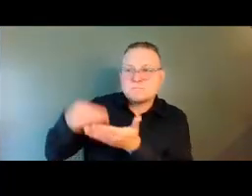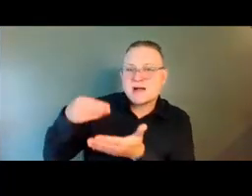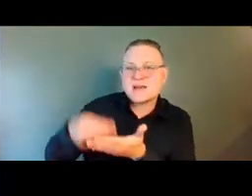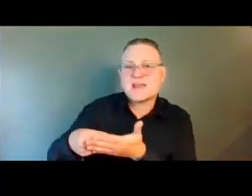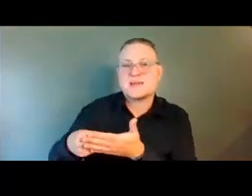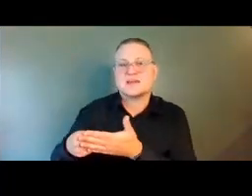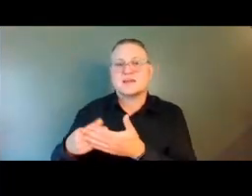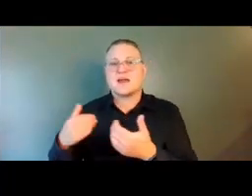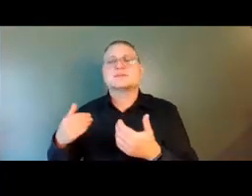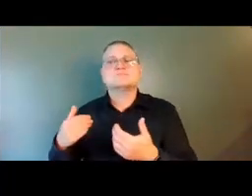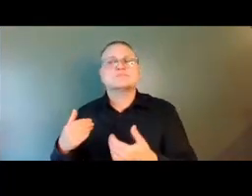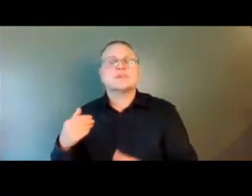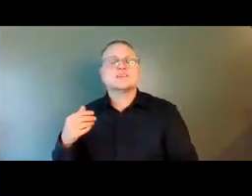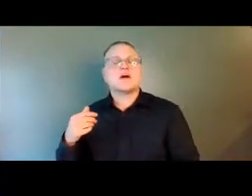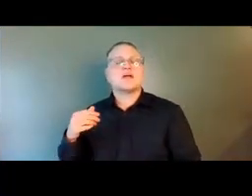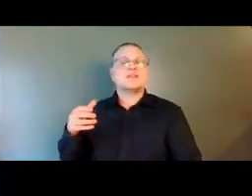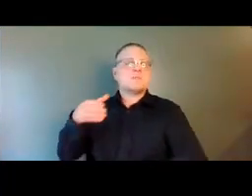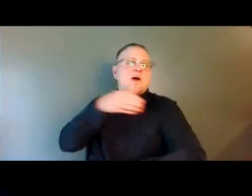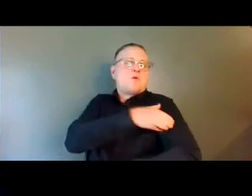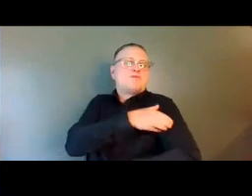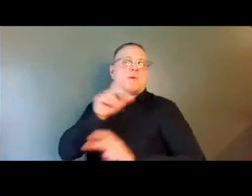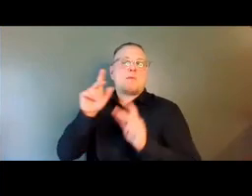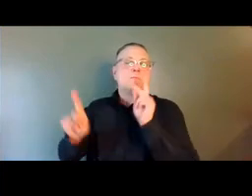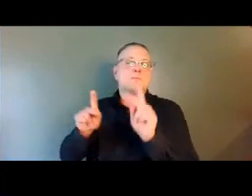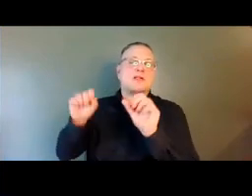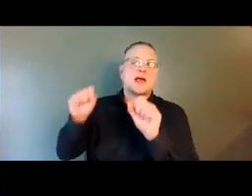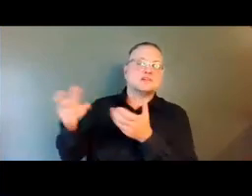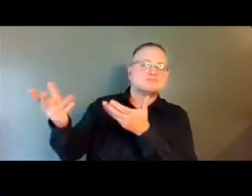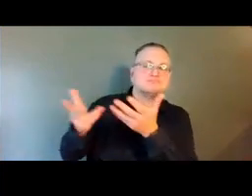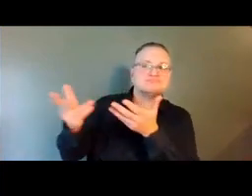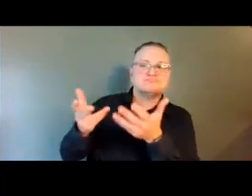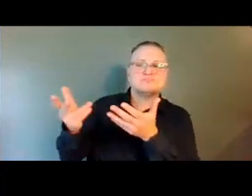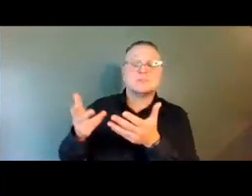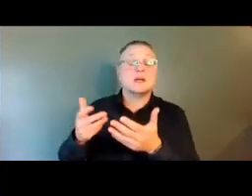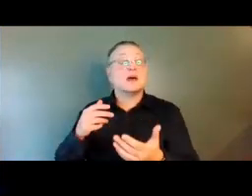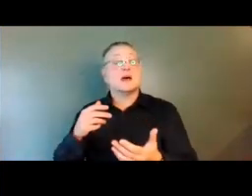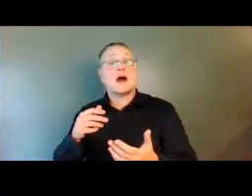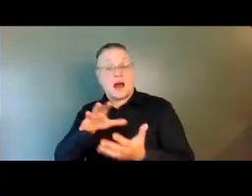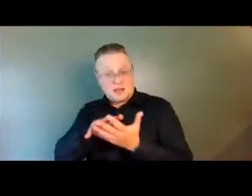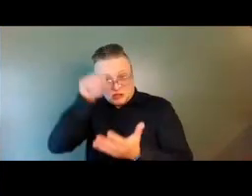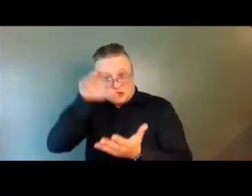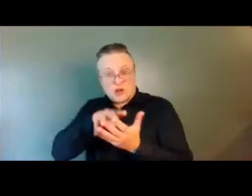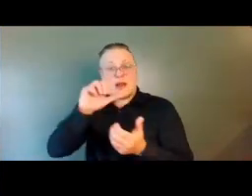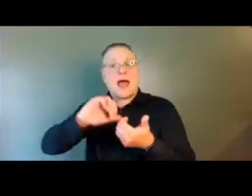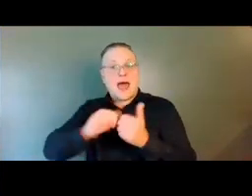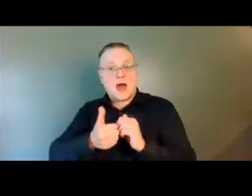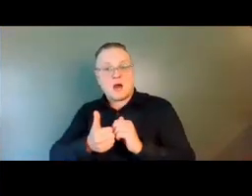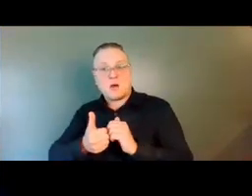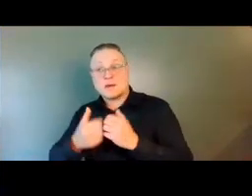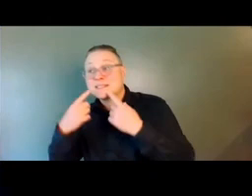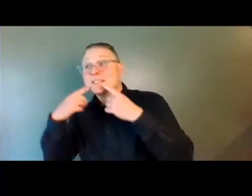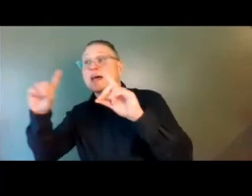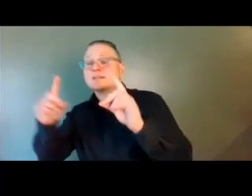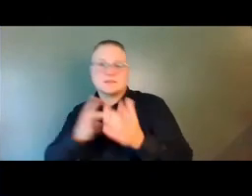policies. And I learned through trial and error to be a better advocate by